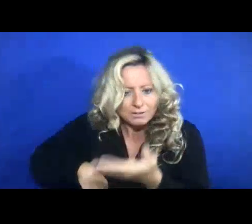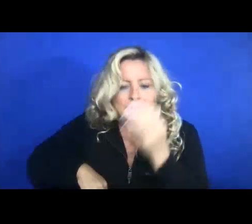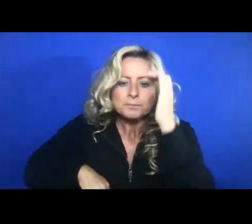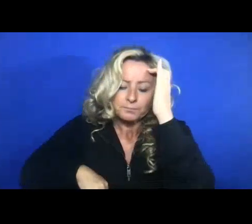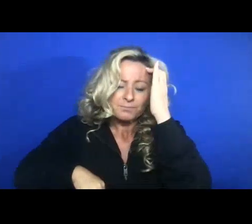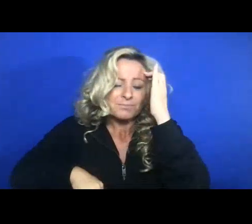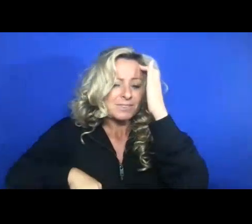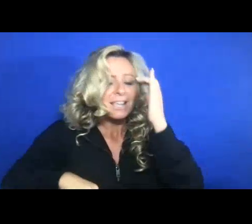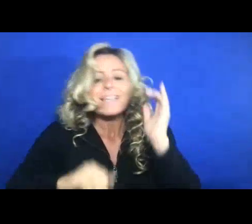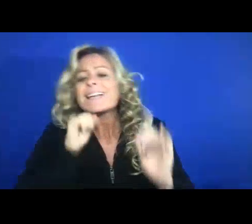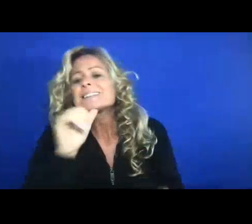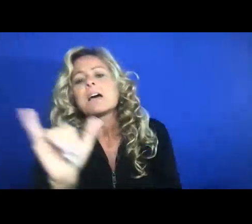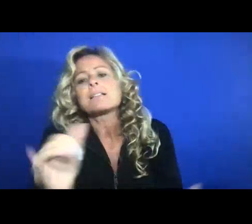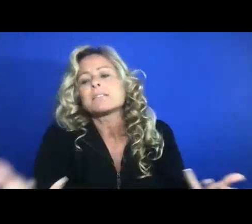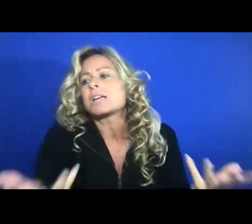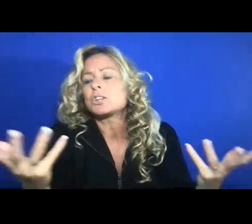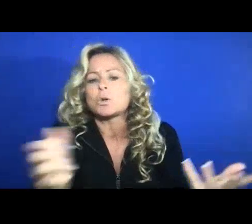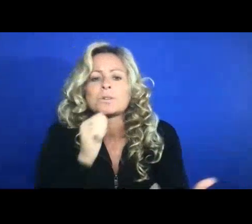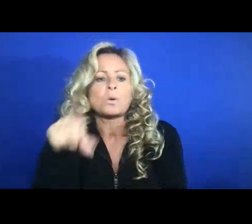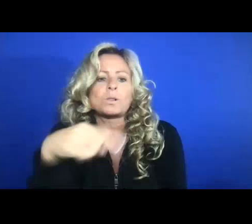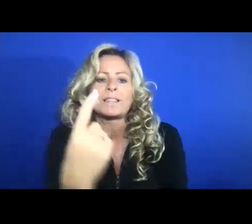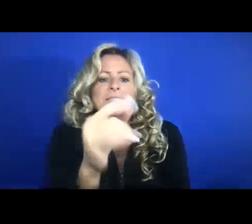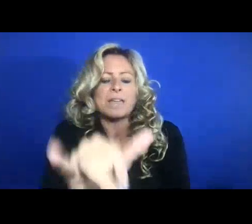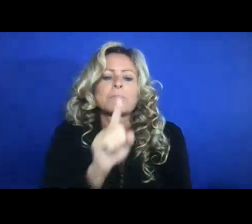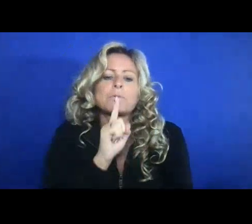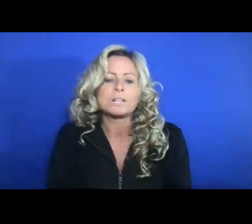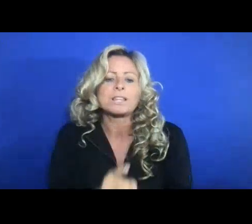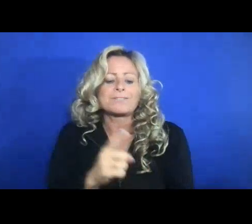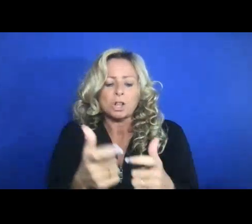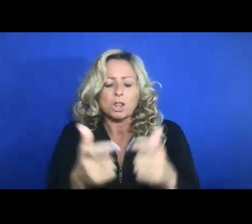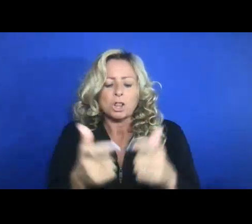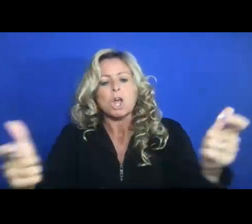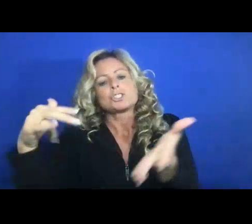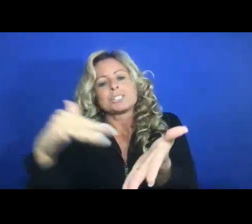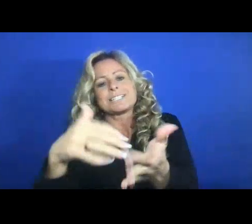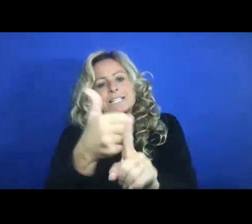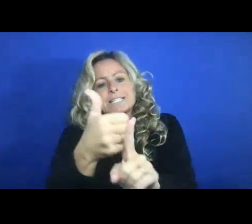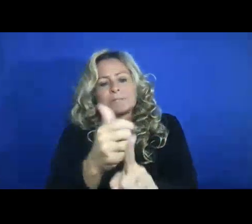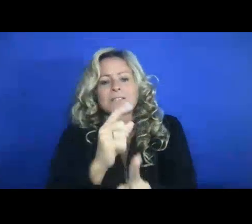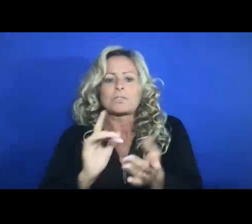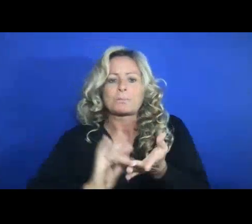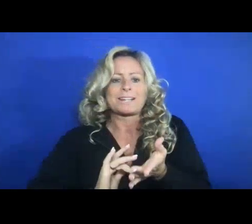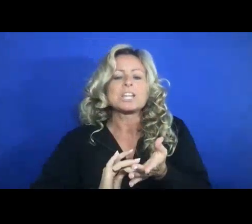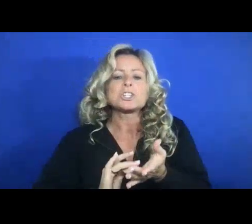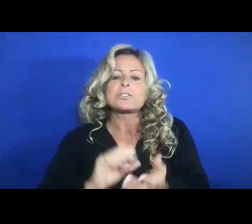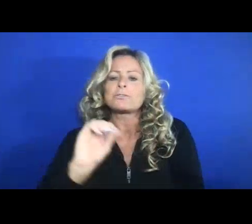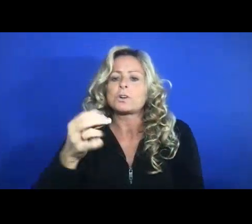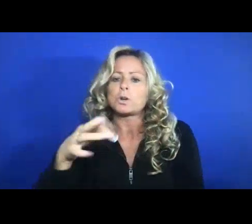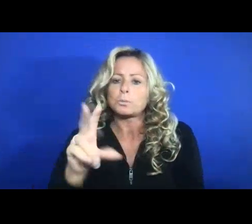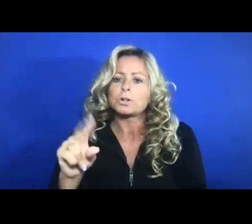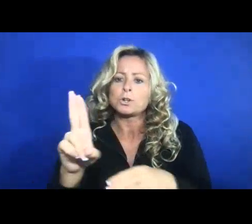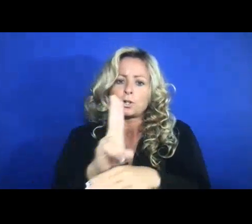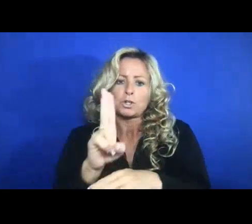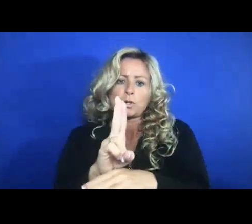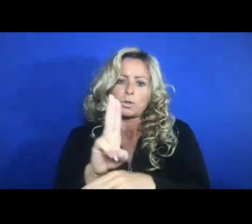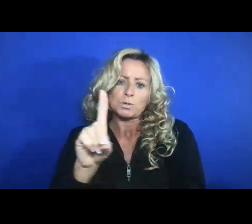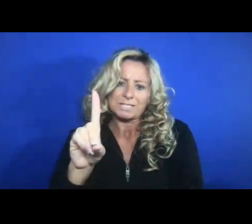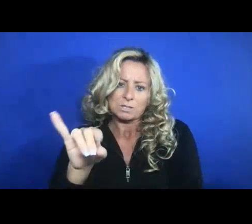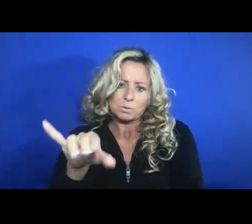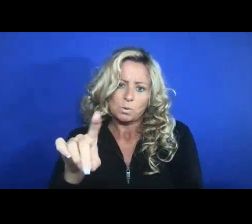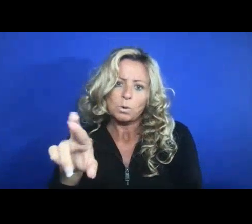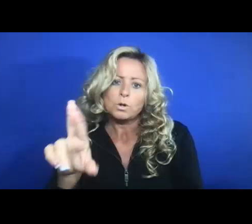And it's not just that. In large studies that we have for medications for opioid use disorder, we know that